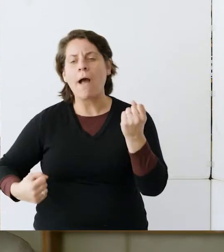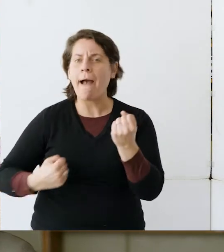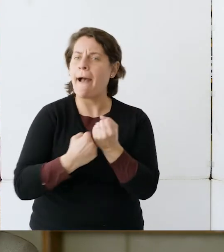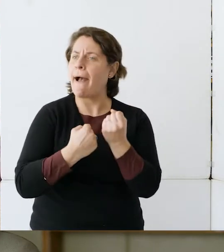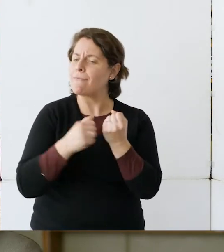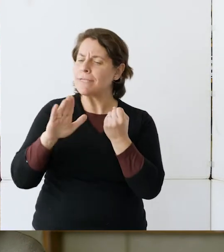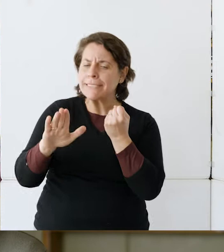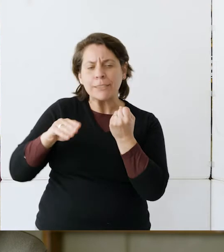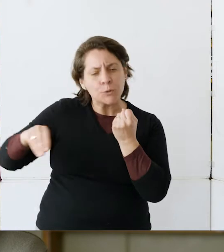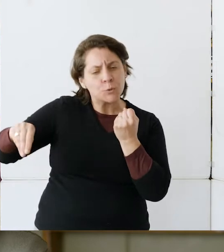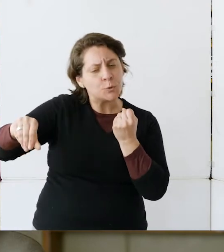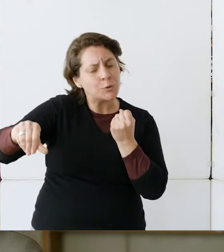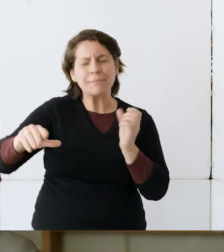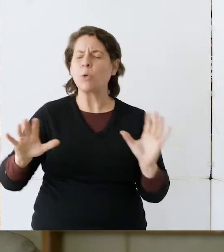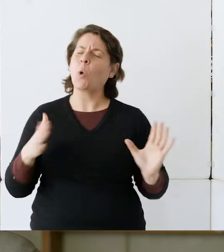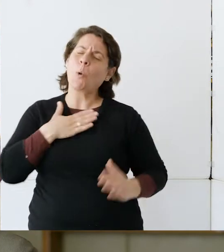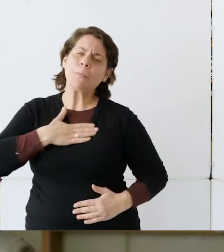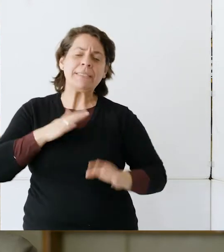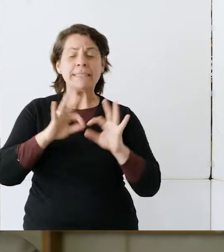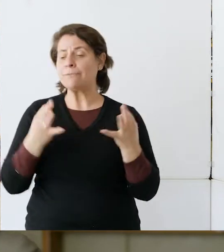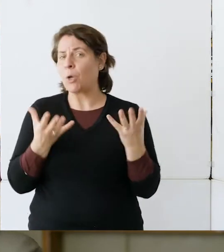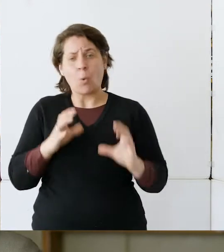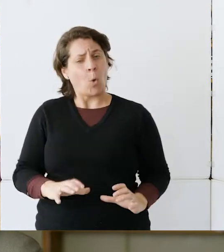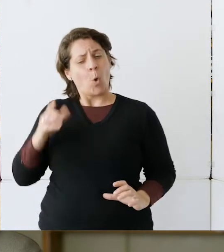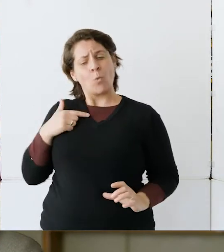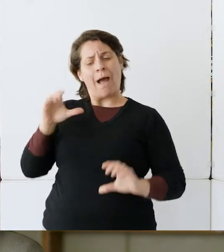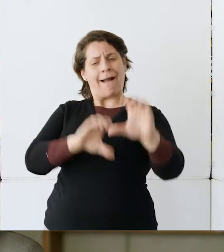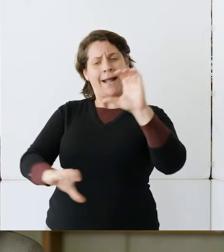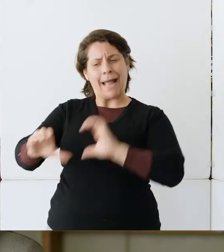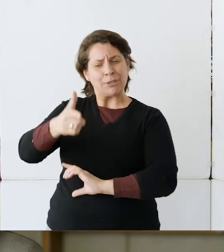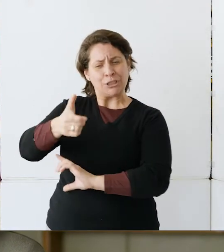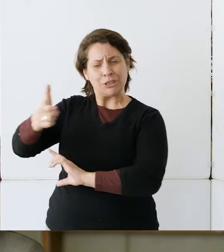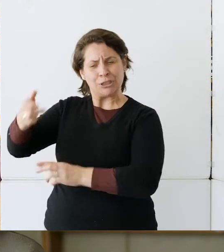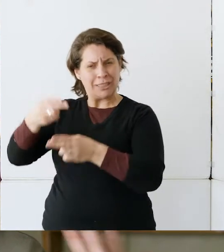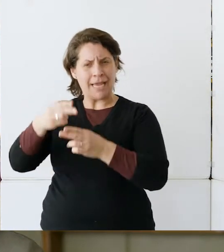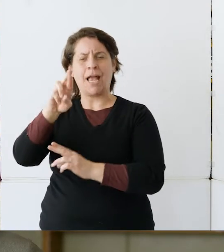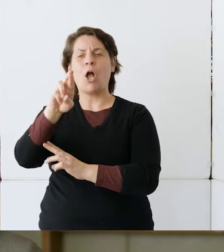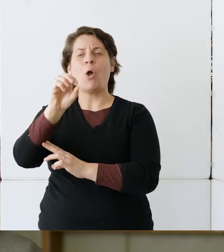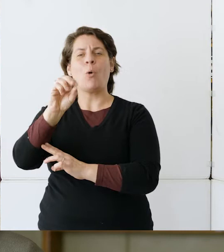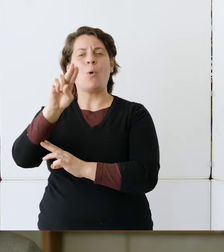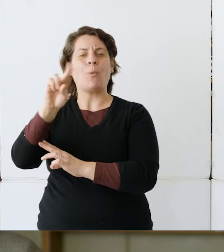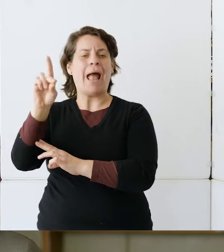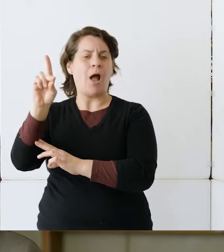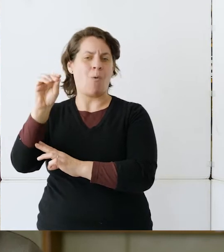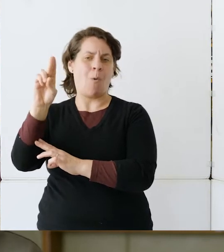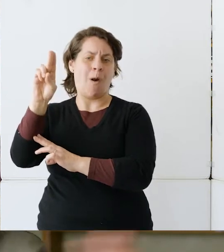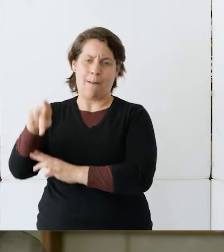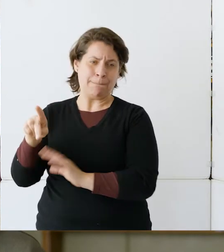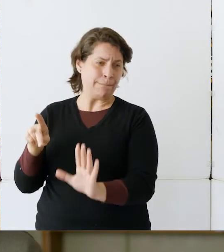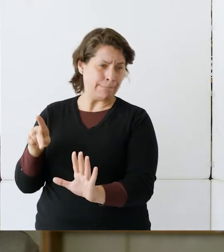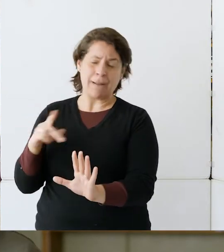use chemicals like Roundup, because that will kill the seeds and it will make the medicine that the plant is